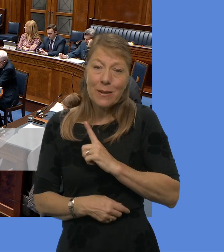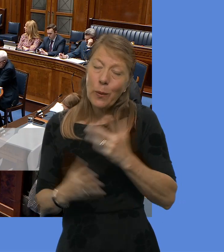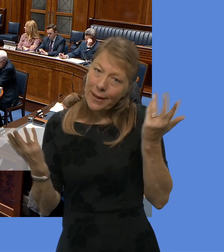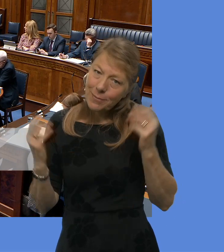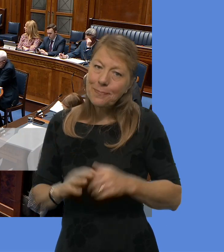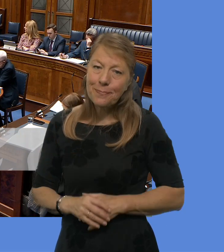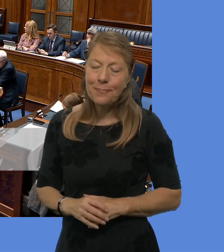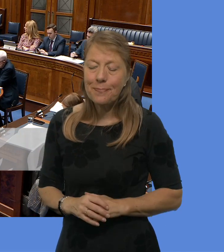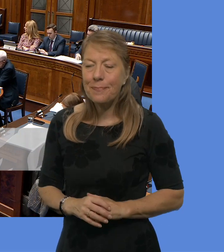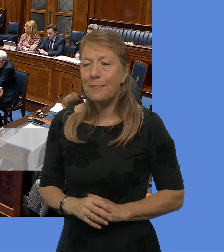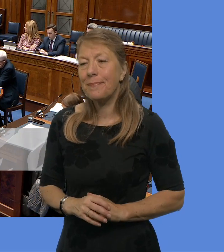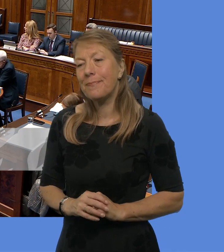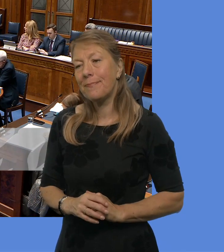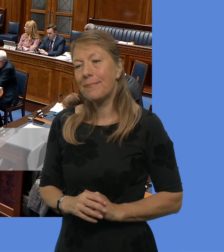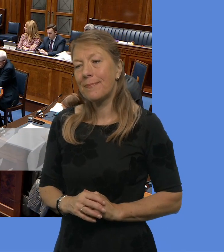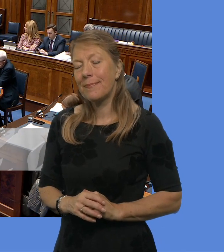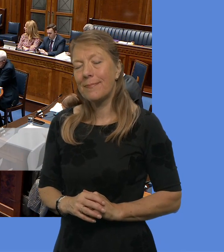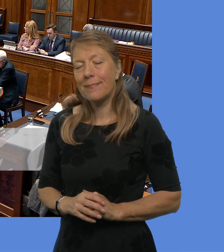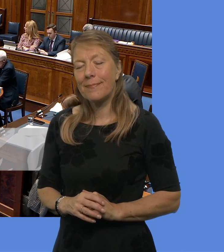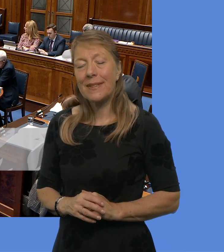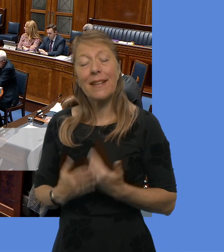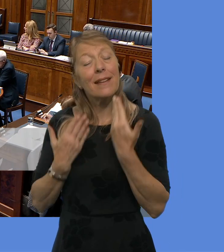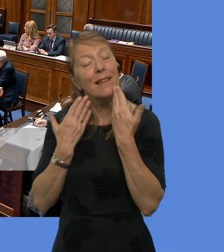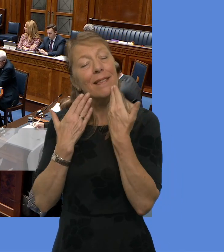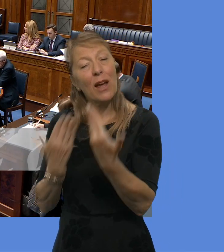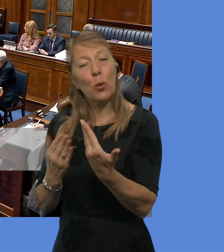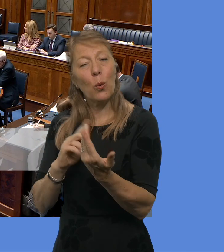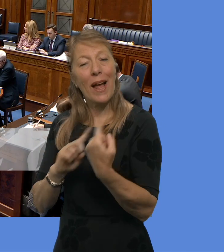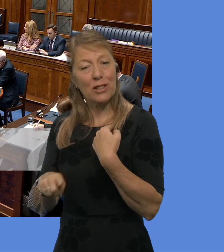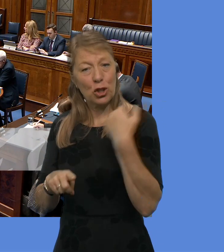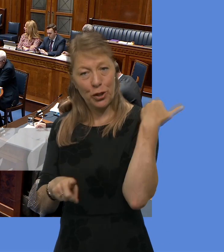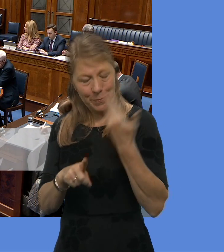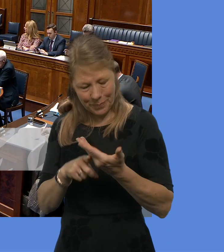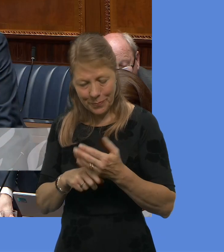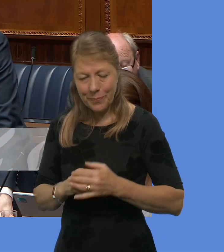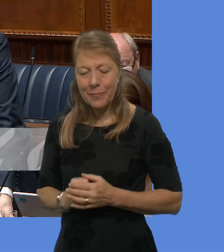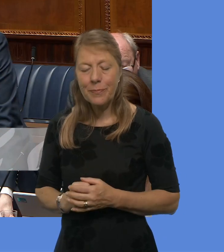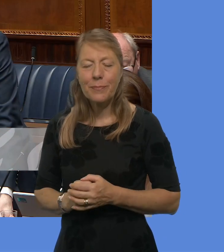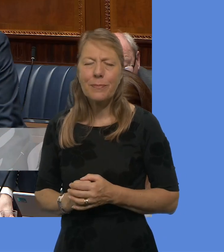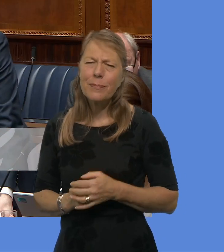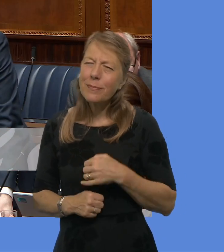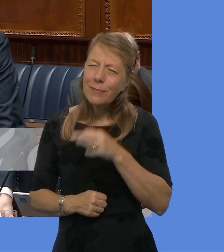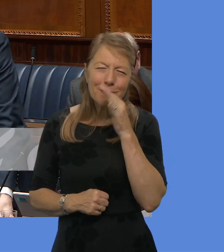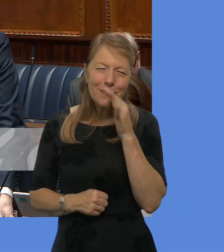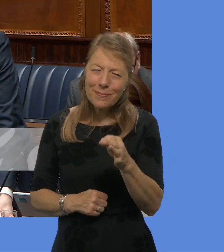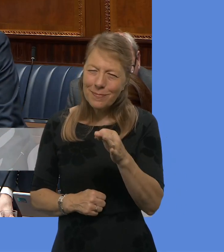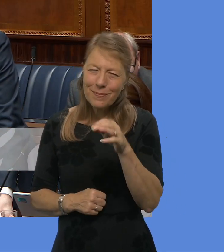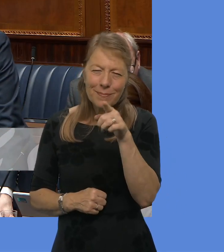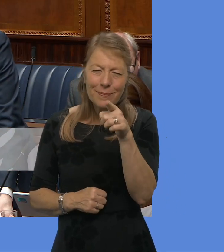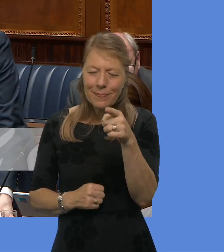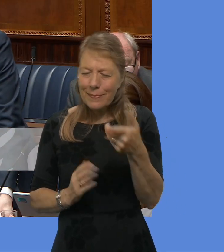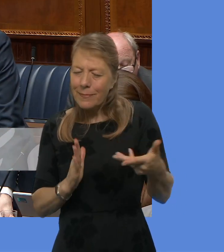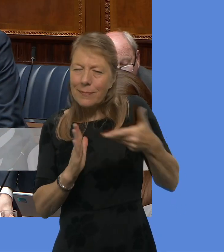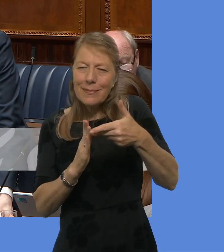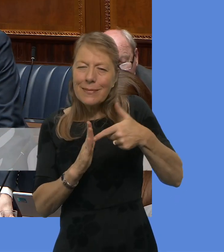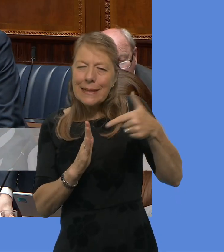Thank you, Mr Speaker, and I thank the Minister for her answers so far. Would the Minister be able to give a bit more detail on the impact that